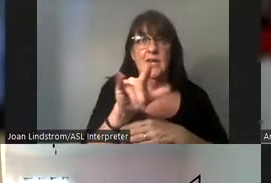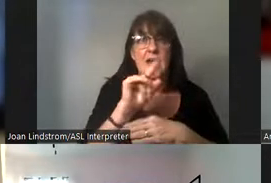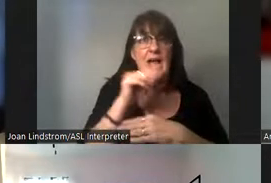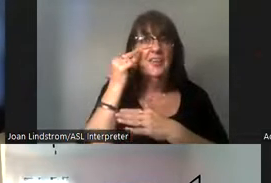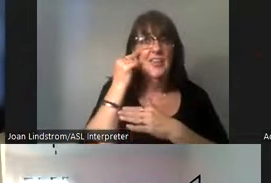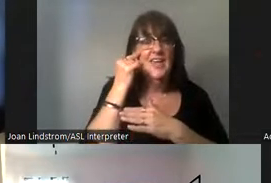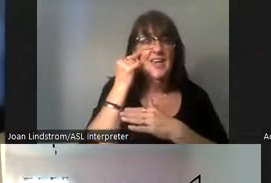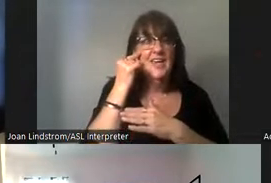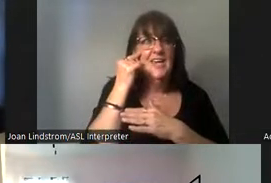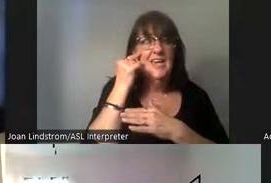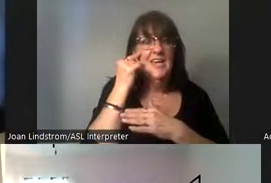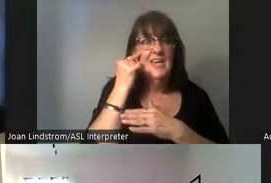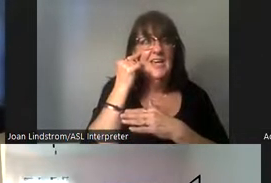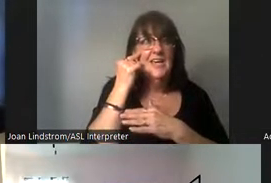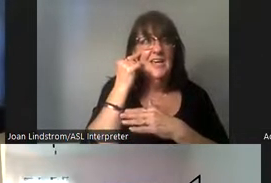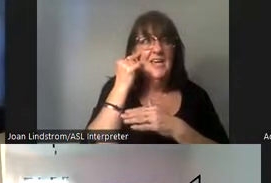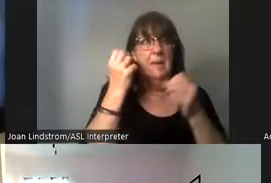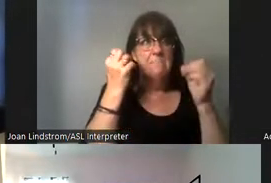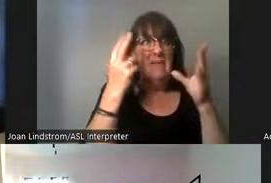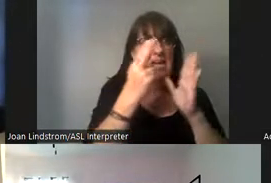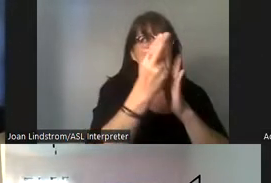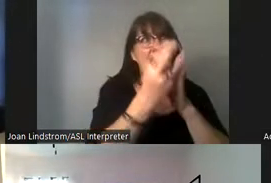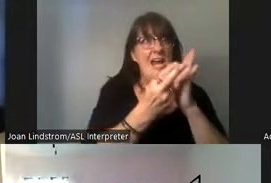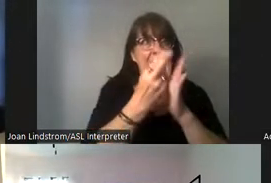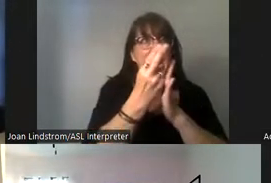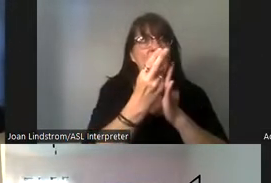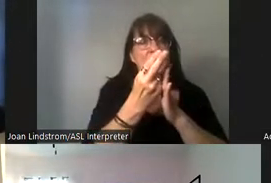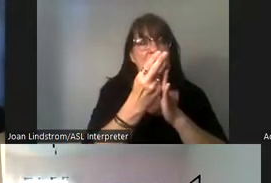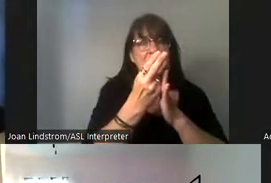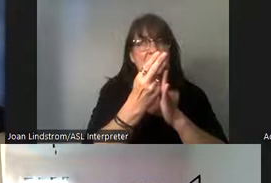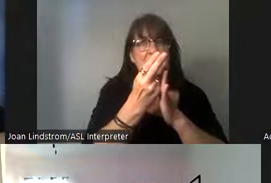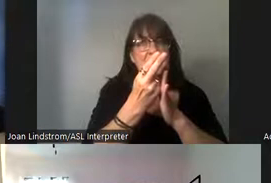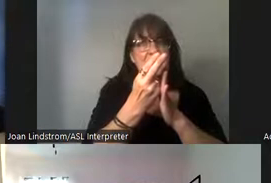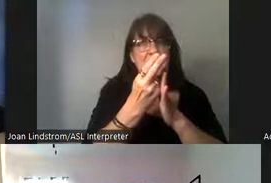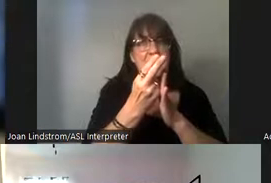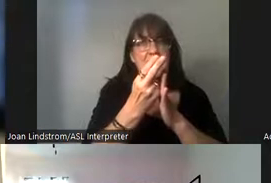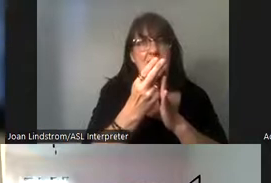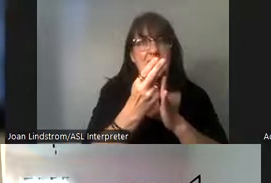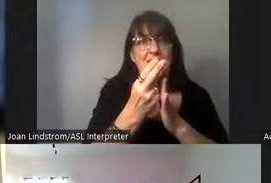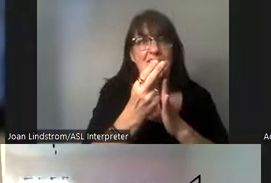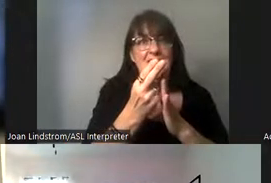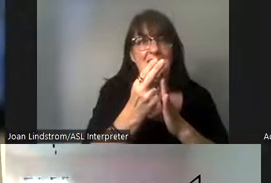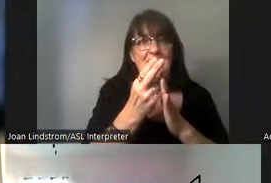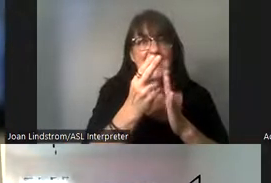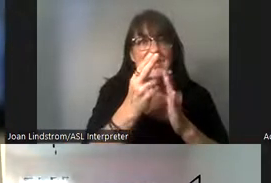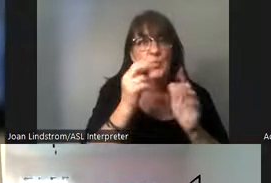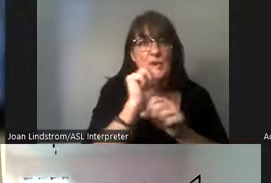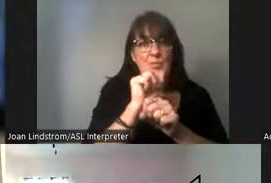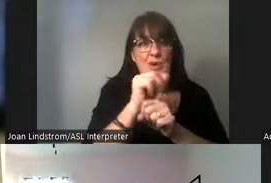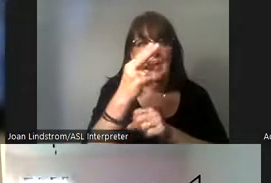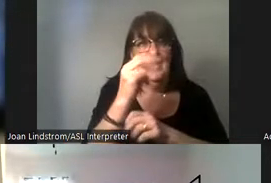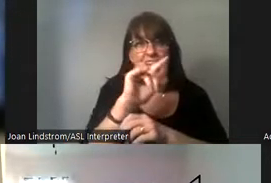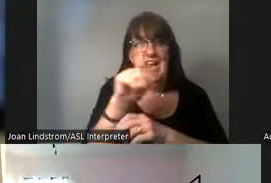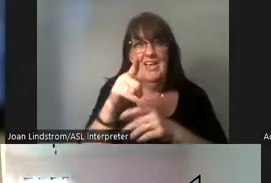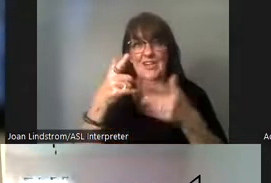now fondly on many hours I spent with Rich Butel, who's on the call, when we were working on the Hill and trying to get